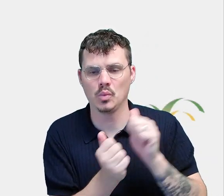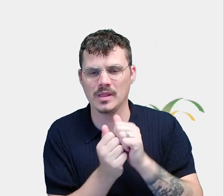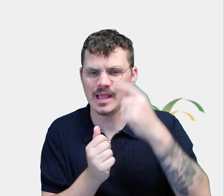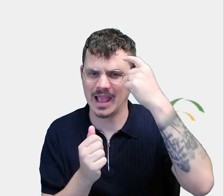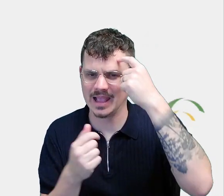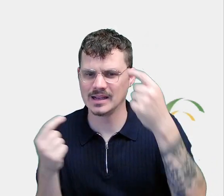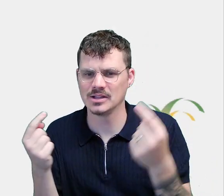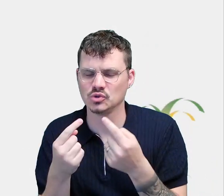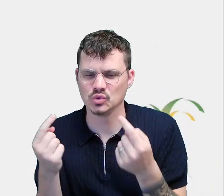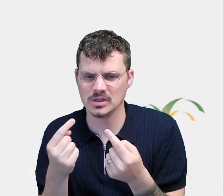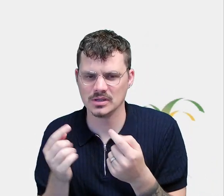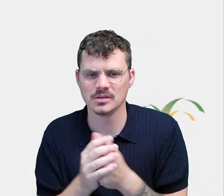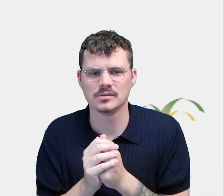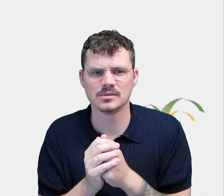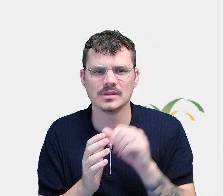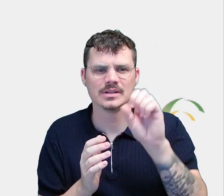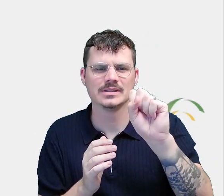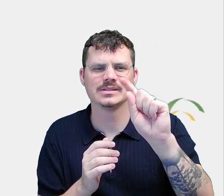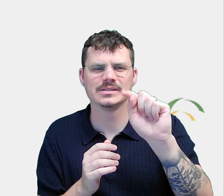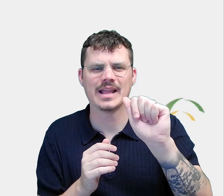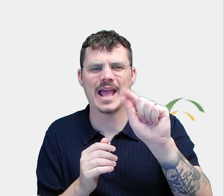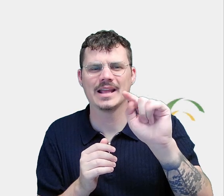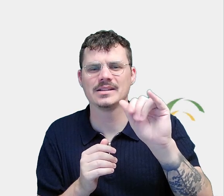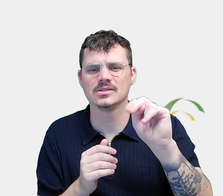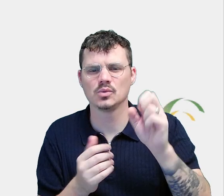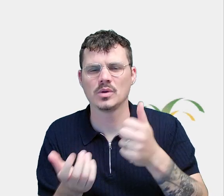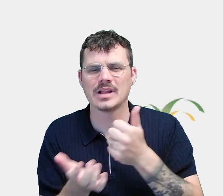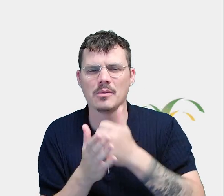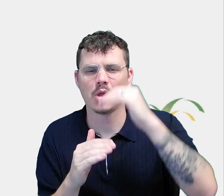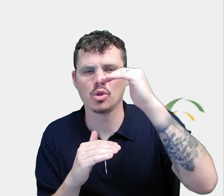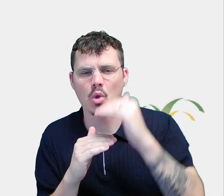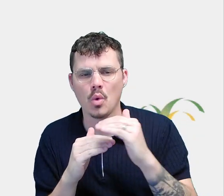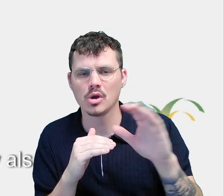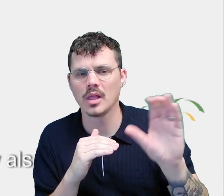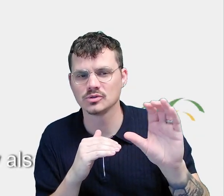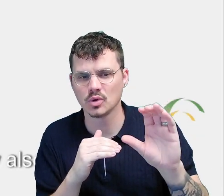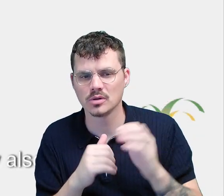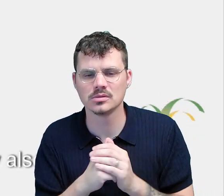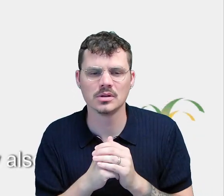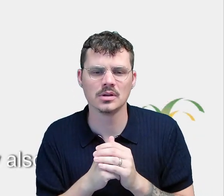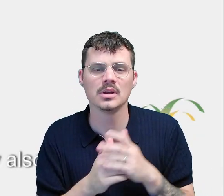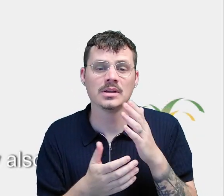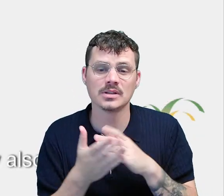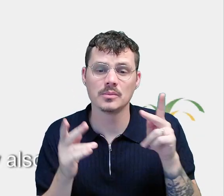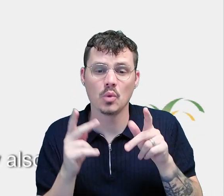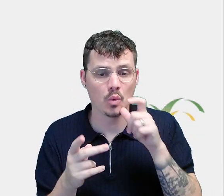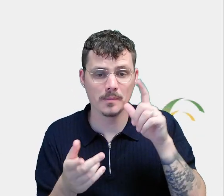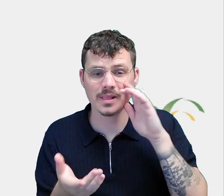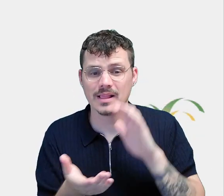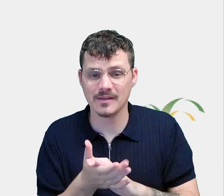injuries. Statins, which are used to lower cholesterol. There's